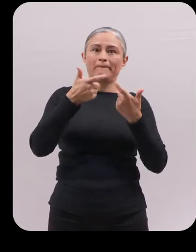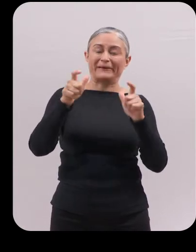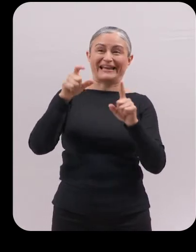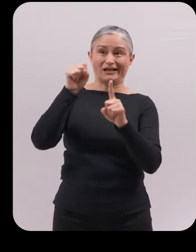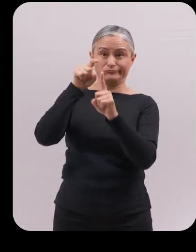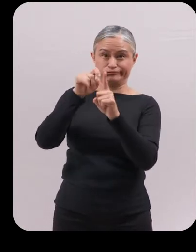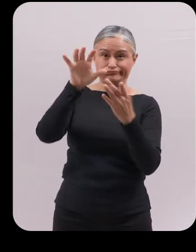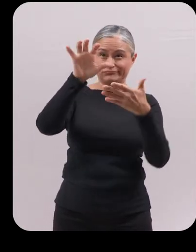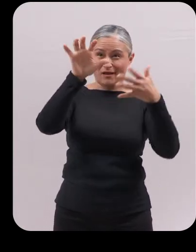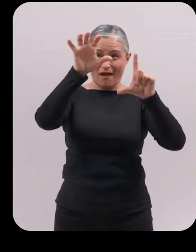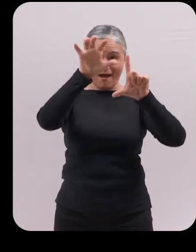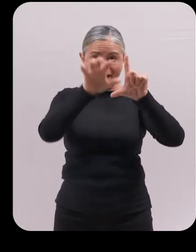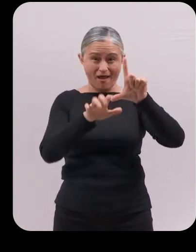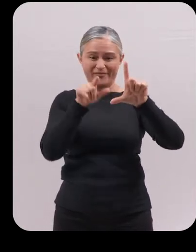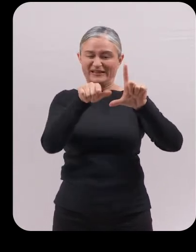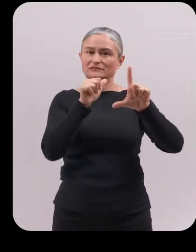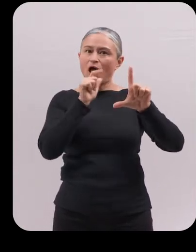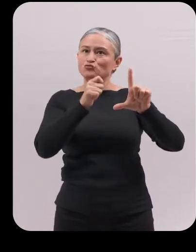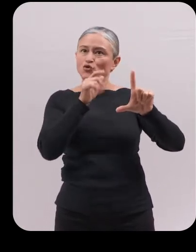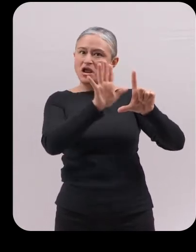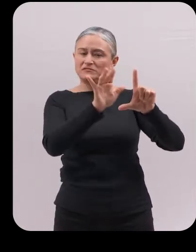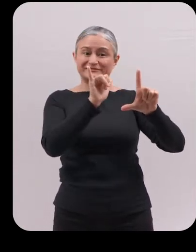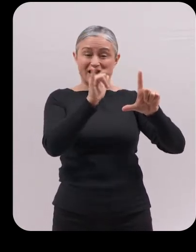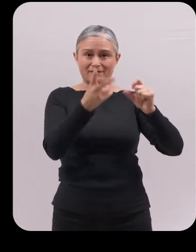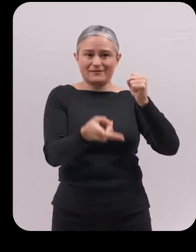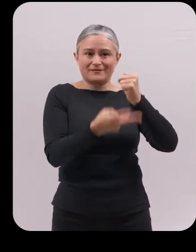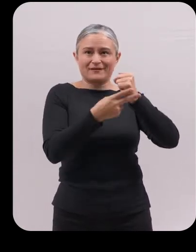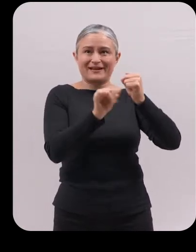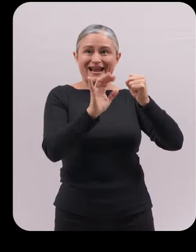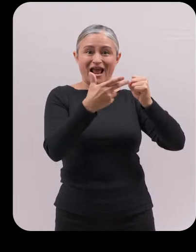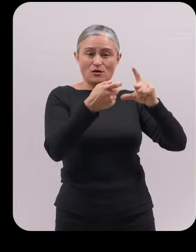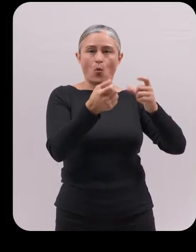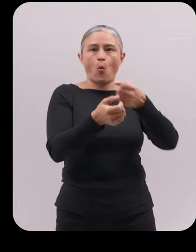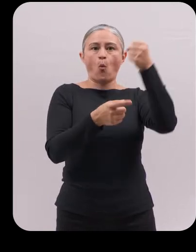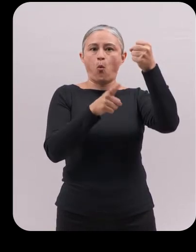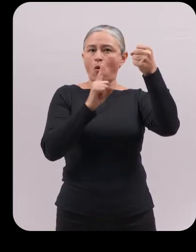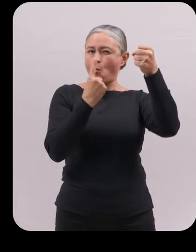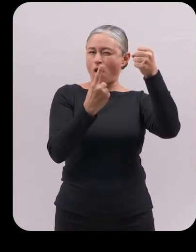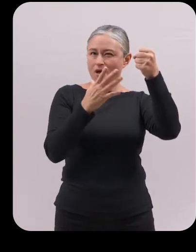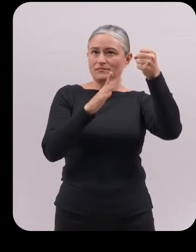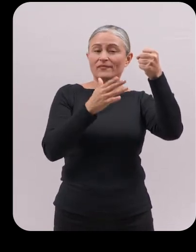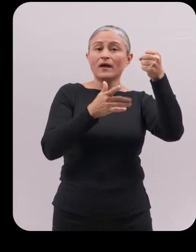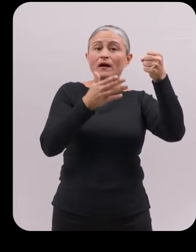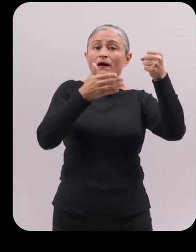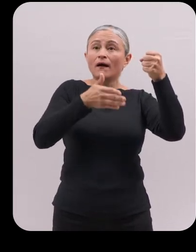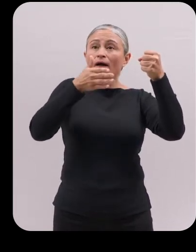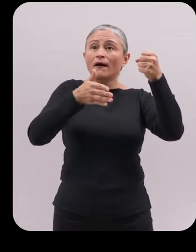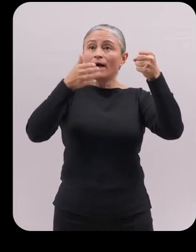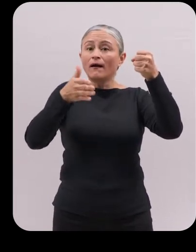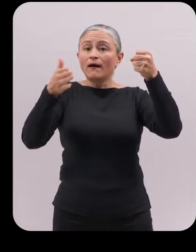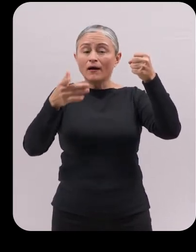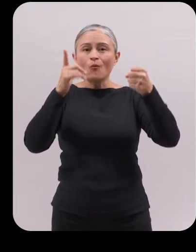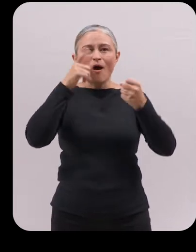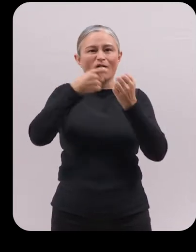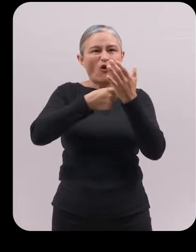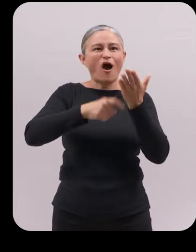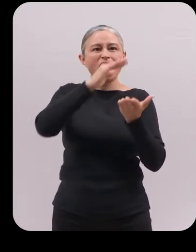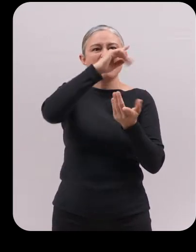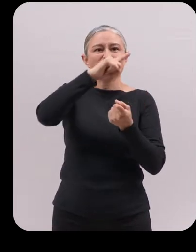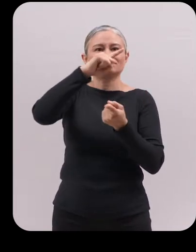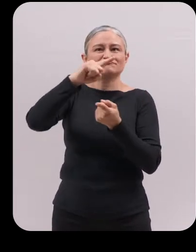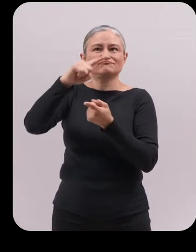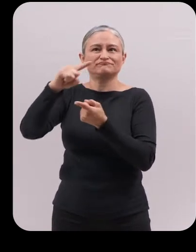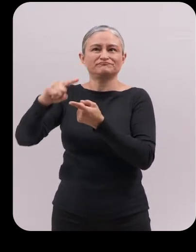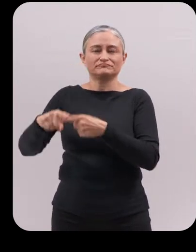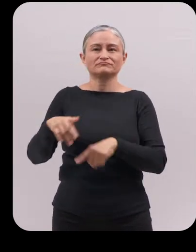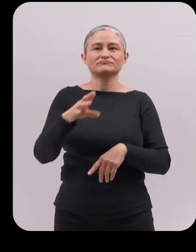change. You can cache that once and easily call it on subsequent turns for a fraction of the price. So imagine I'm a